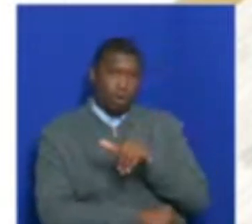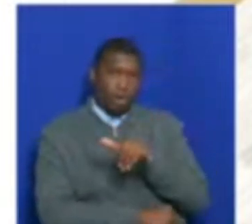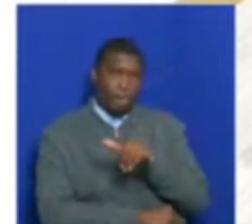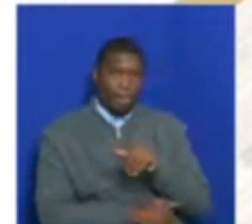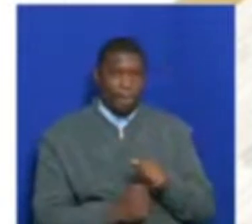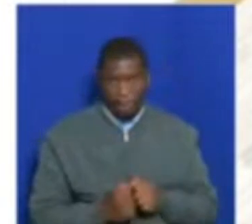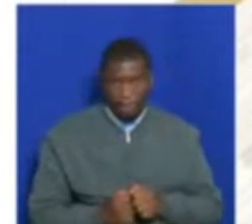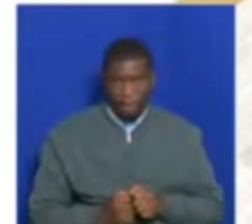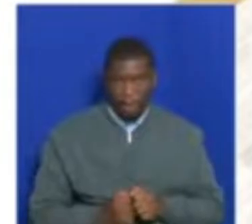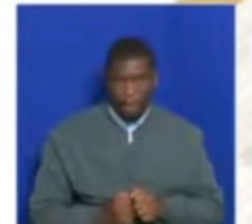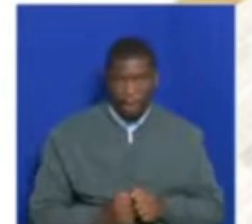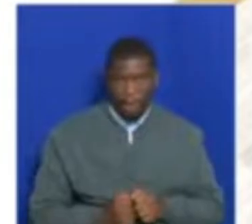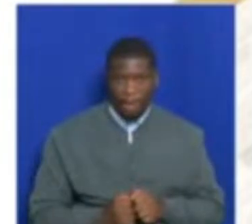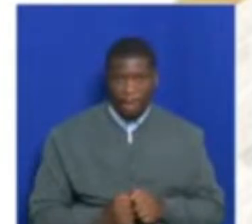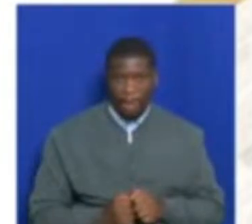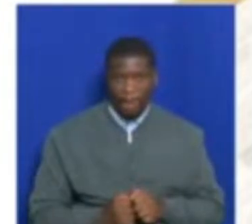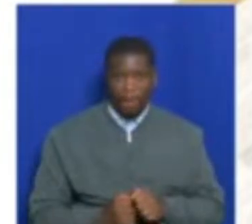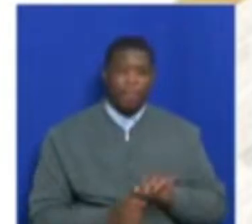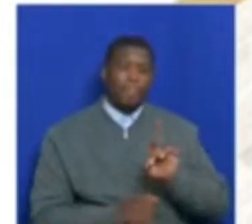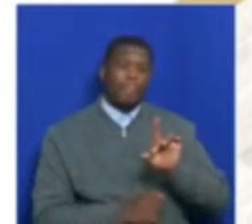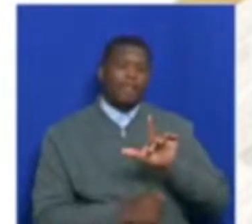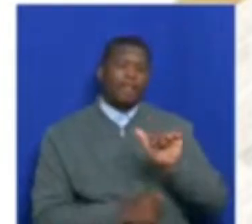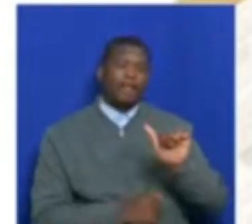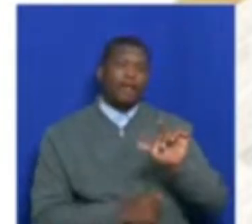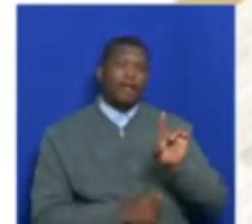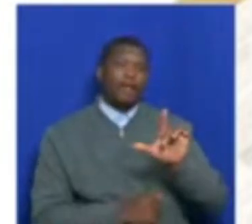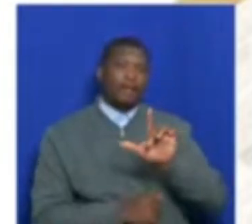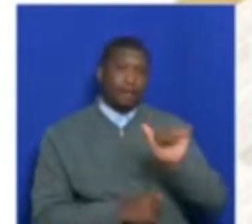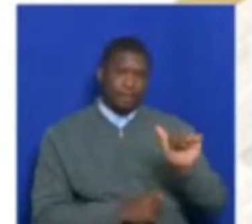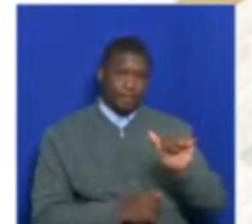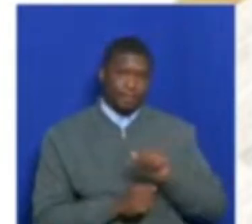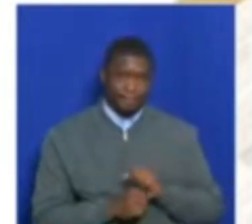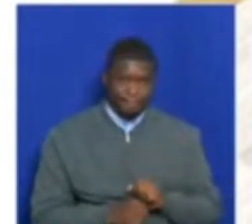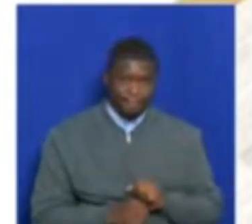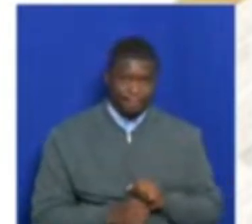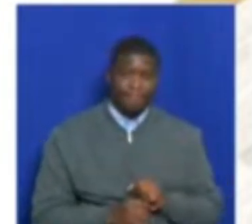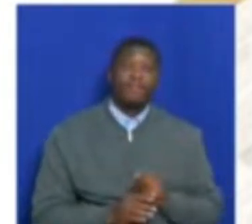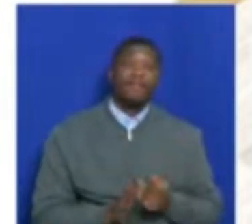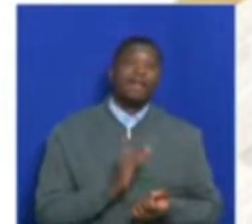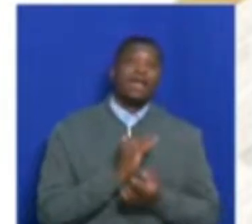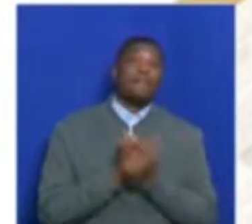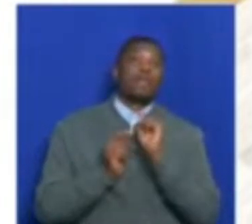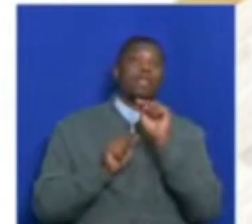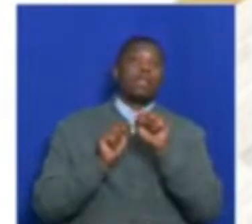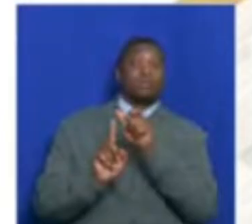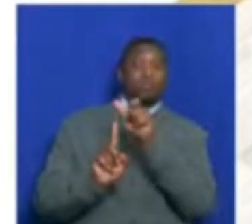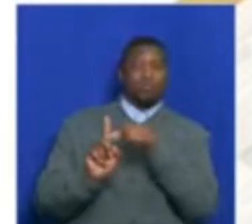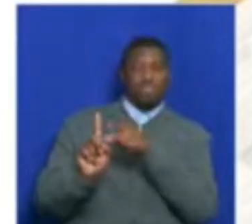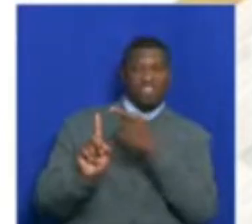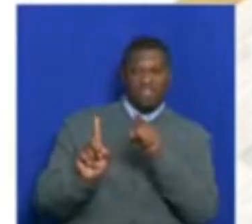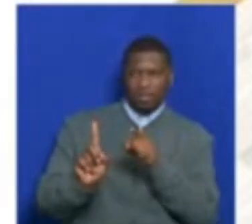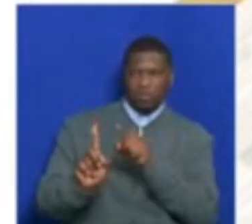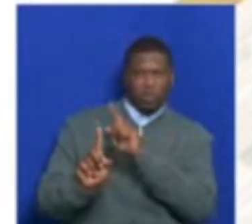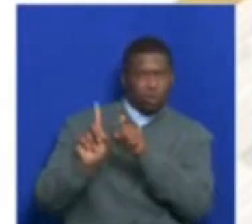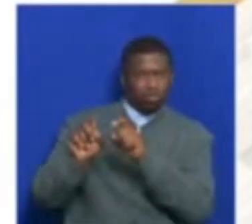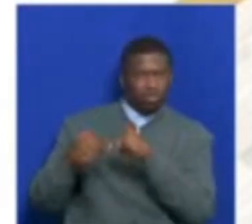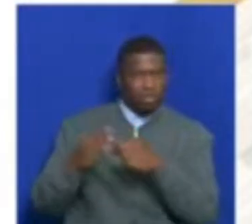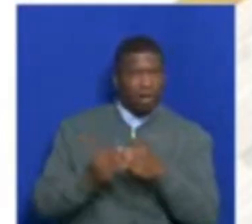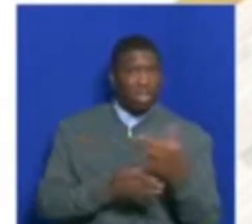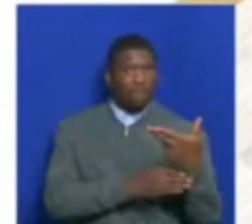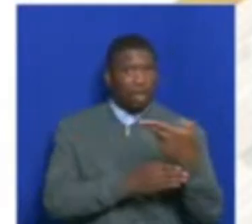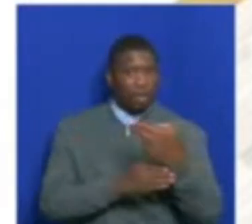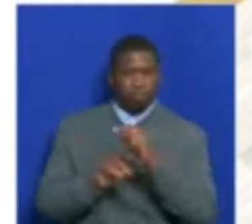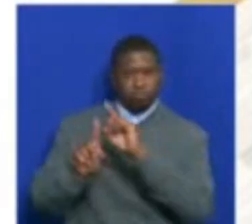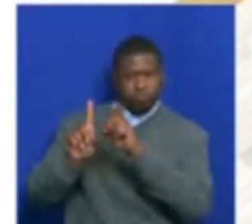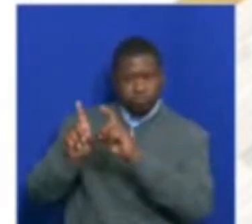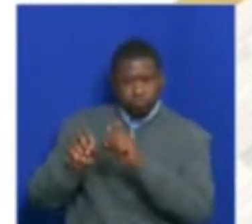in Gladla. It is alleged that the police questioned the suspect about the firearm that was used in the Pinetown